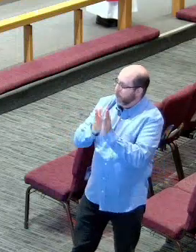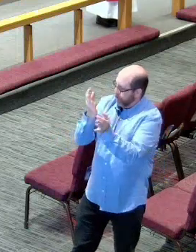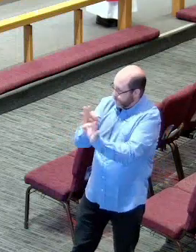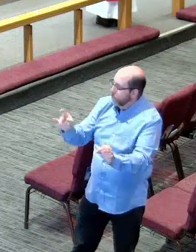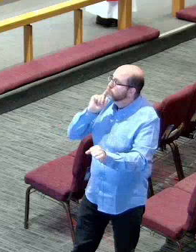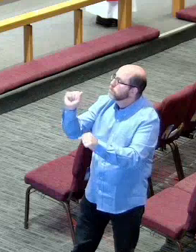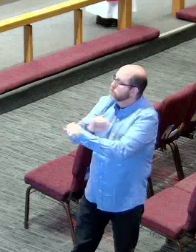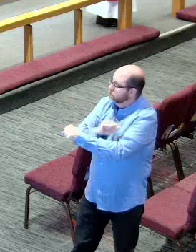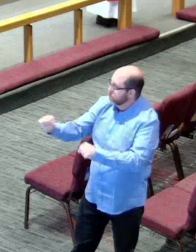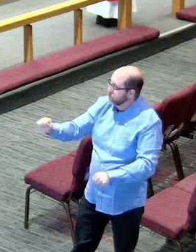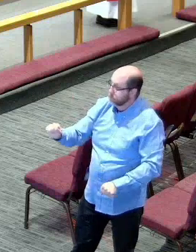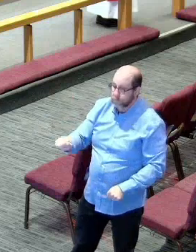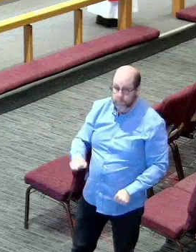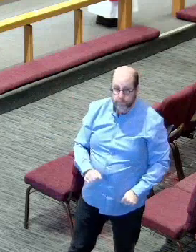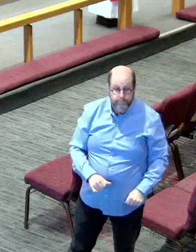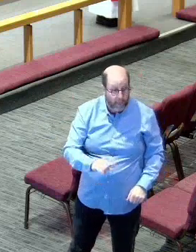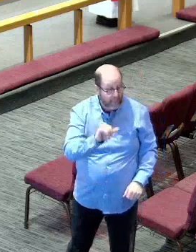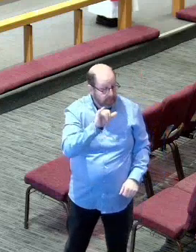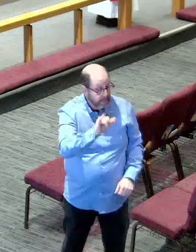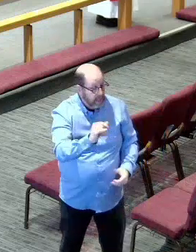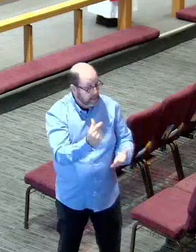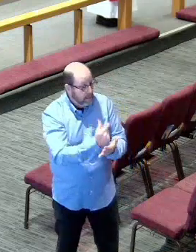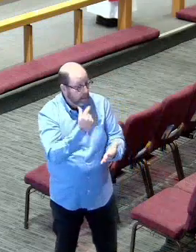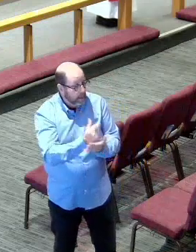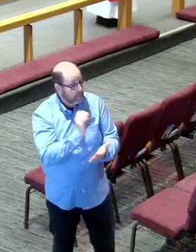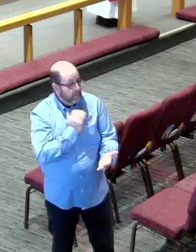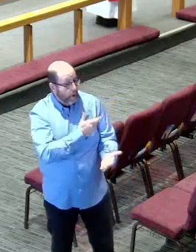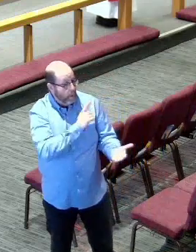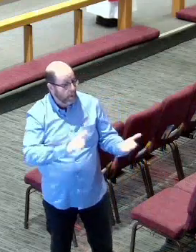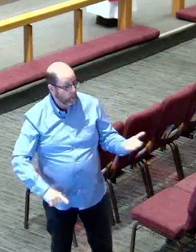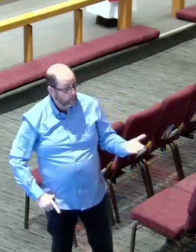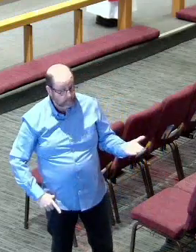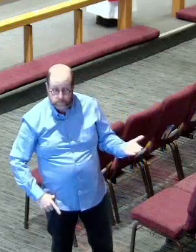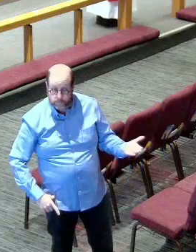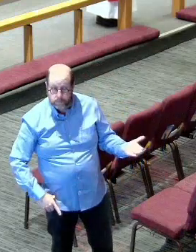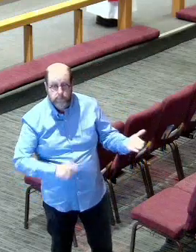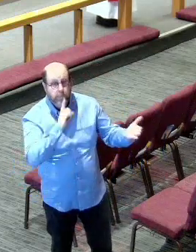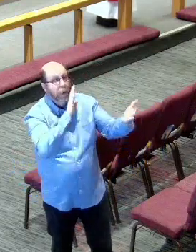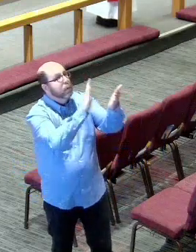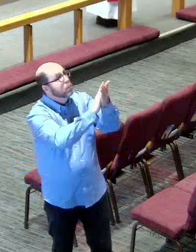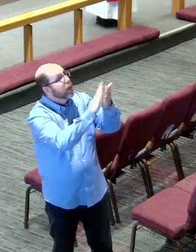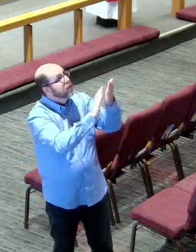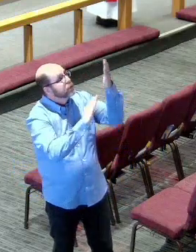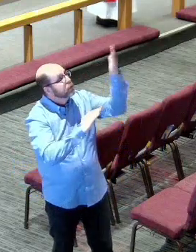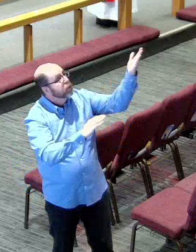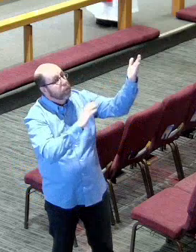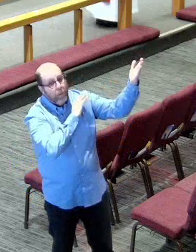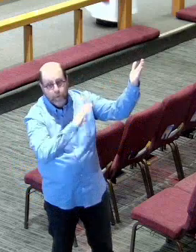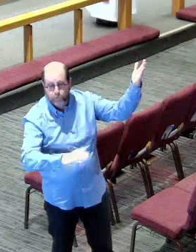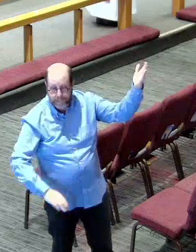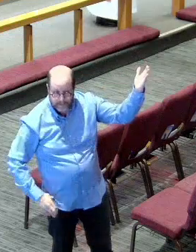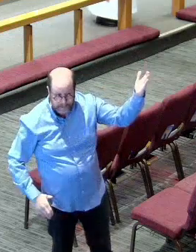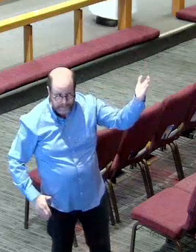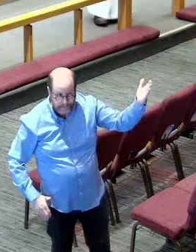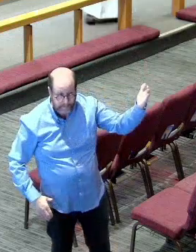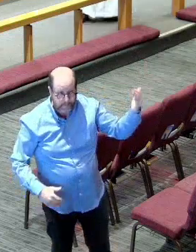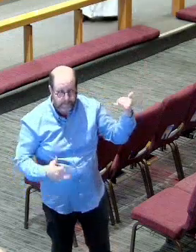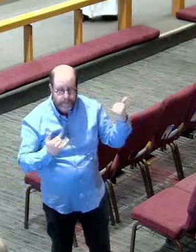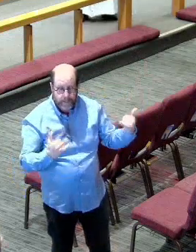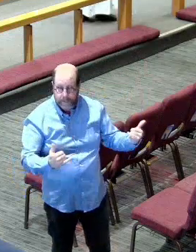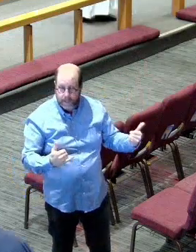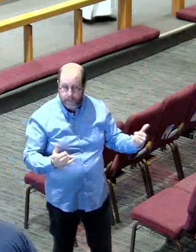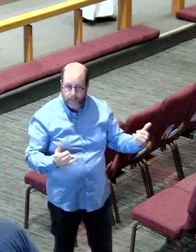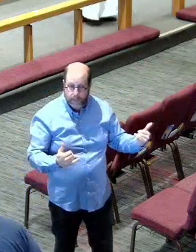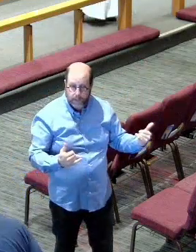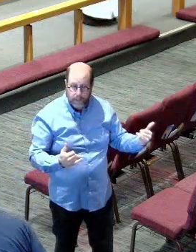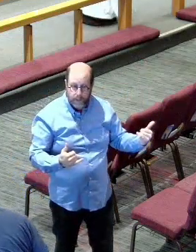indeed." This is the gospel of our Lord. Praise to you, O Christ. Please be seated for our sermon hymn.